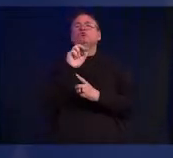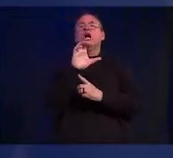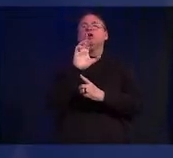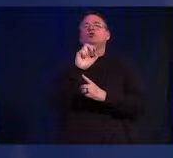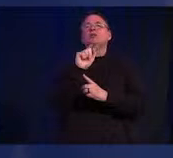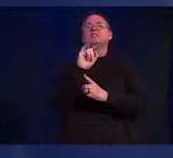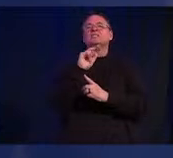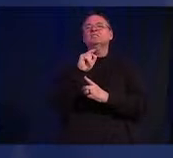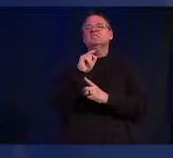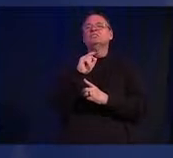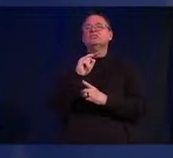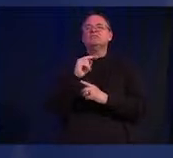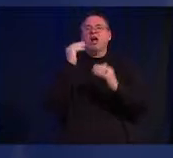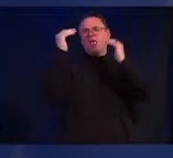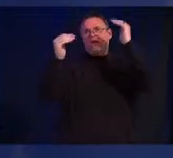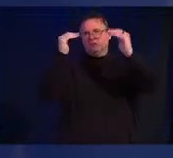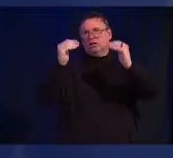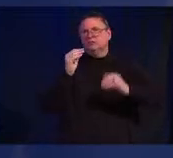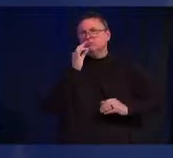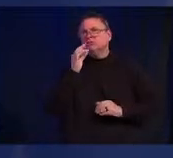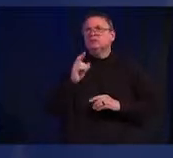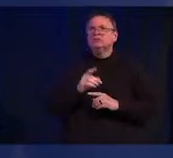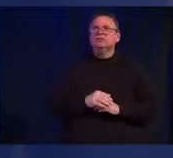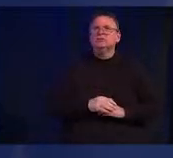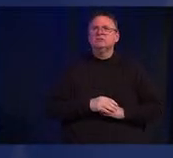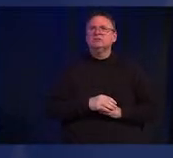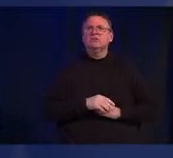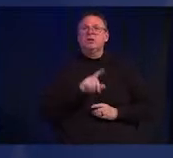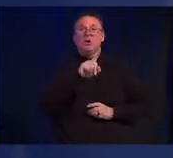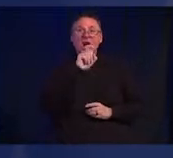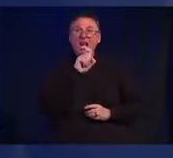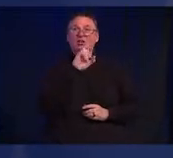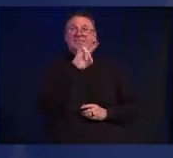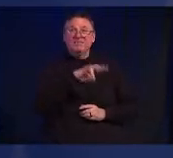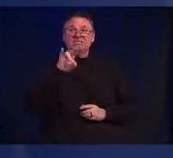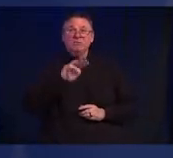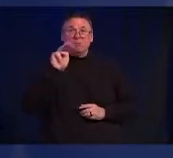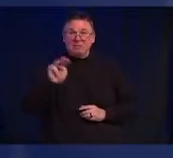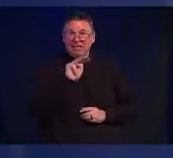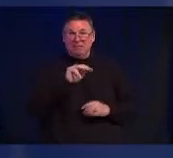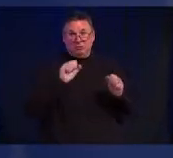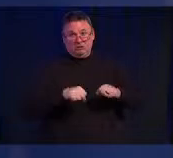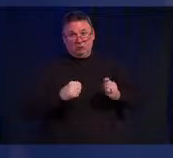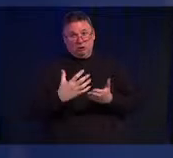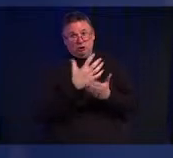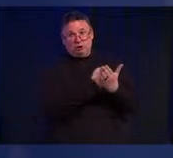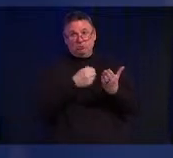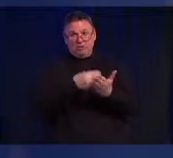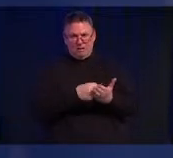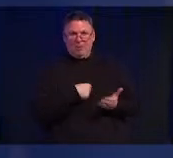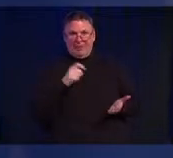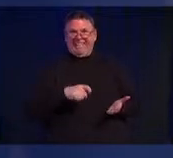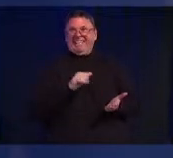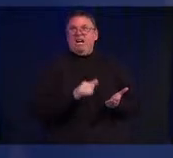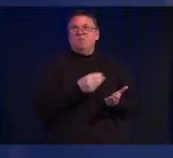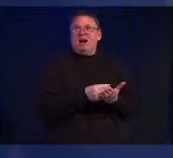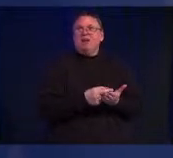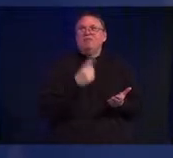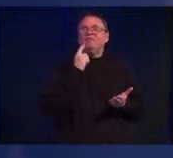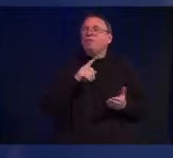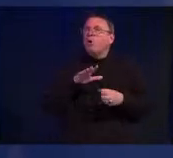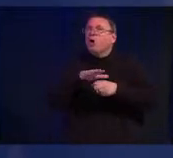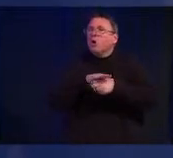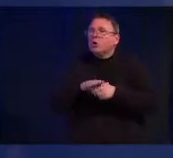million potentially on the line right out of the gate, and we deserve that revenue to come in for those local services that we need